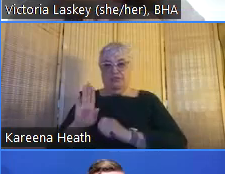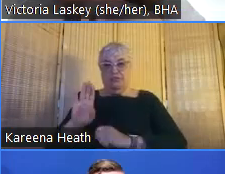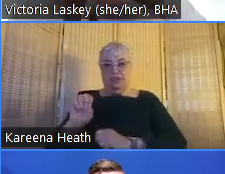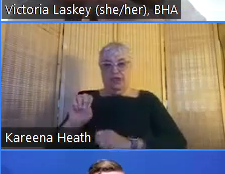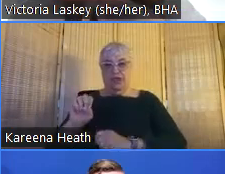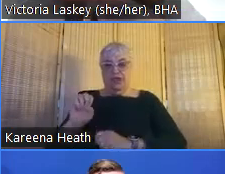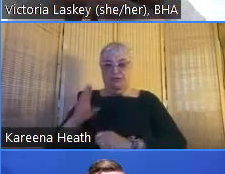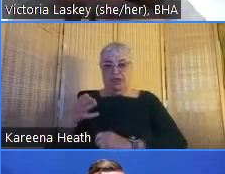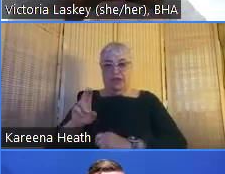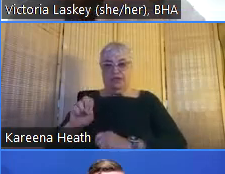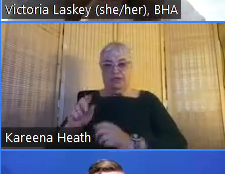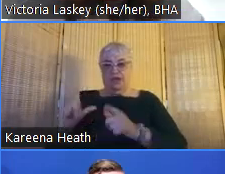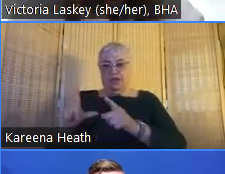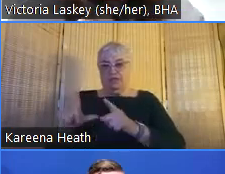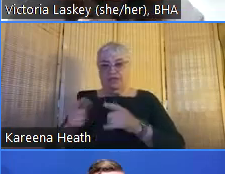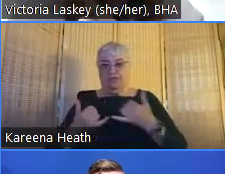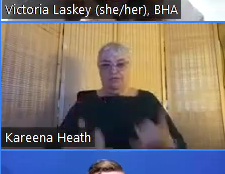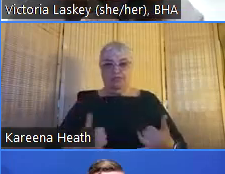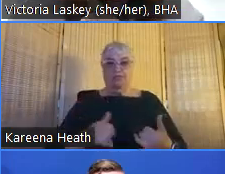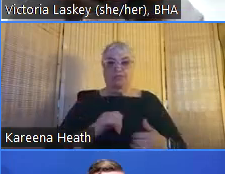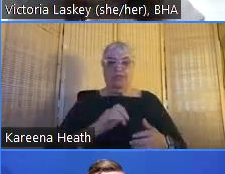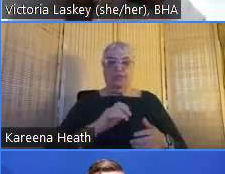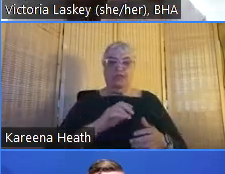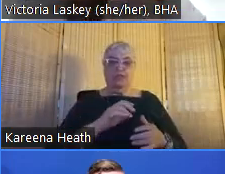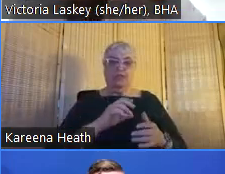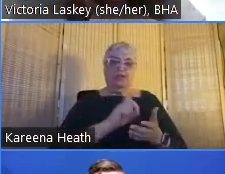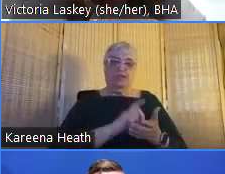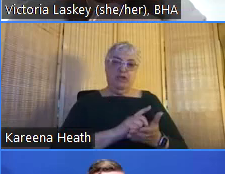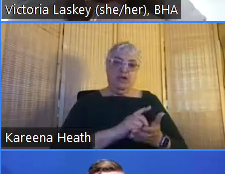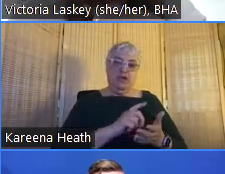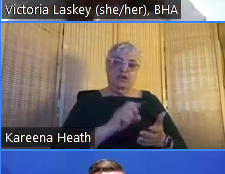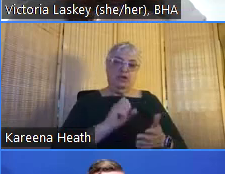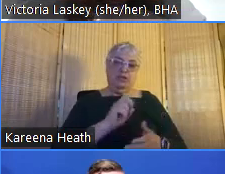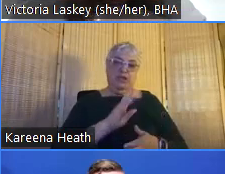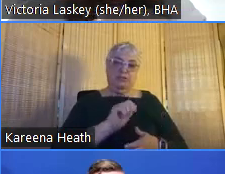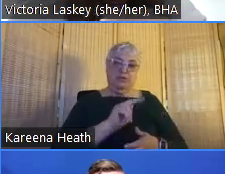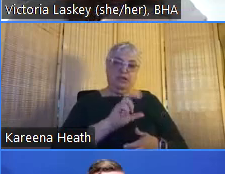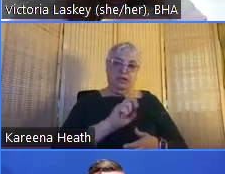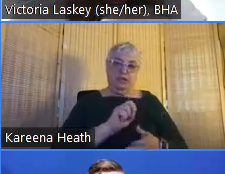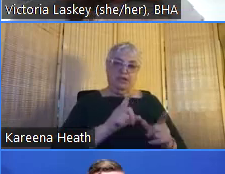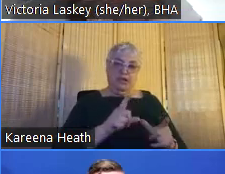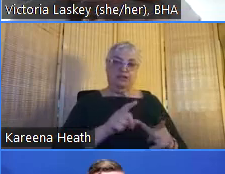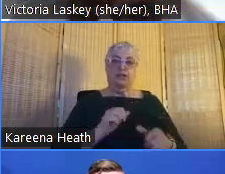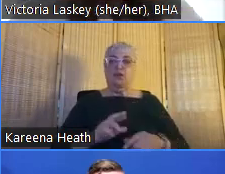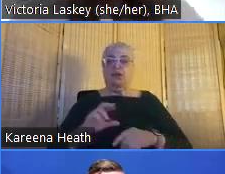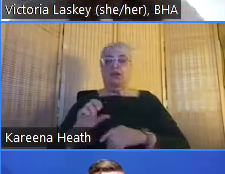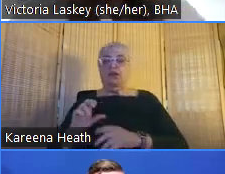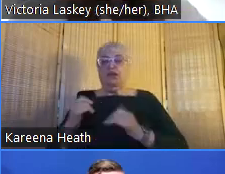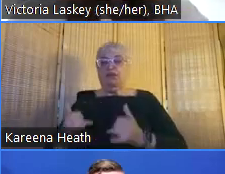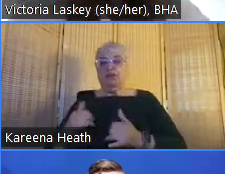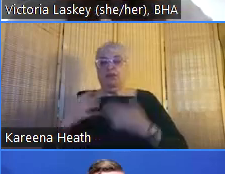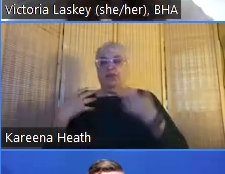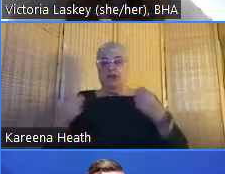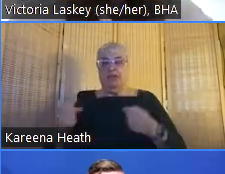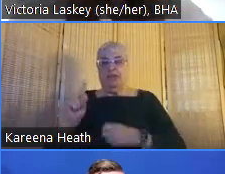license from either a current substance use license or a current BHE license with the health